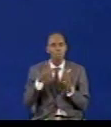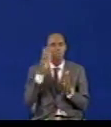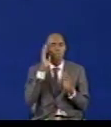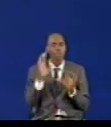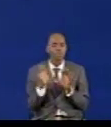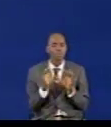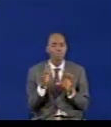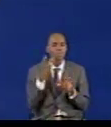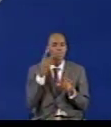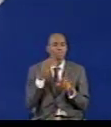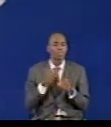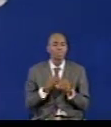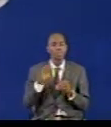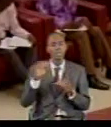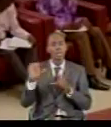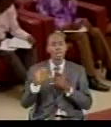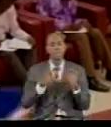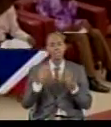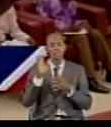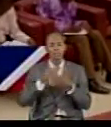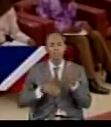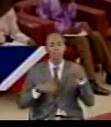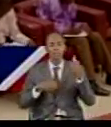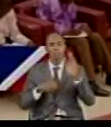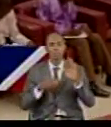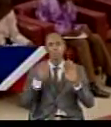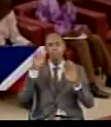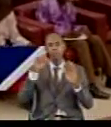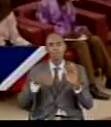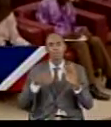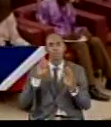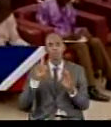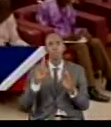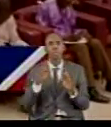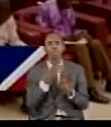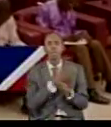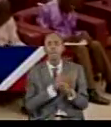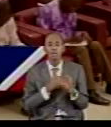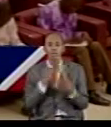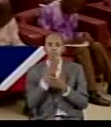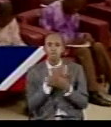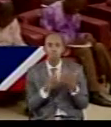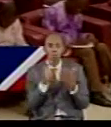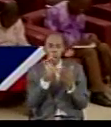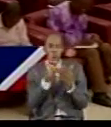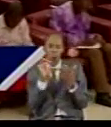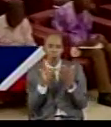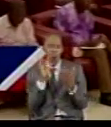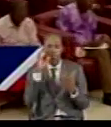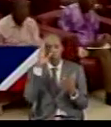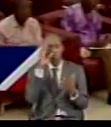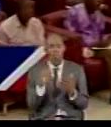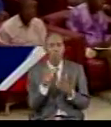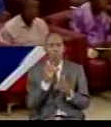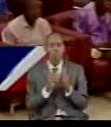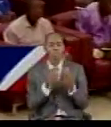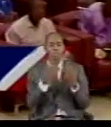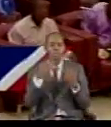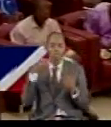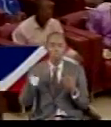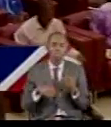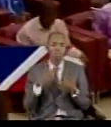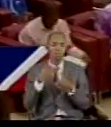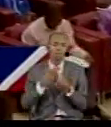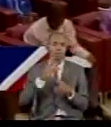15, verse 1. And certain men which came down from Judea